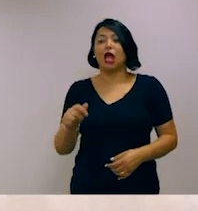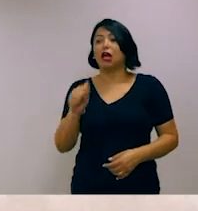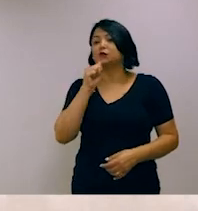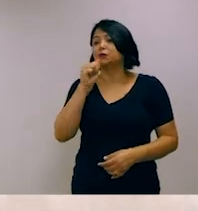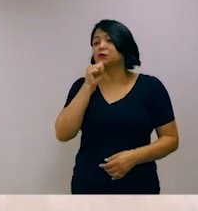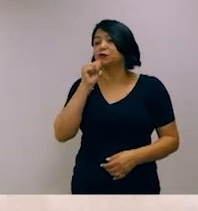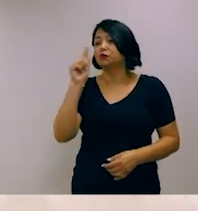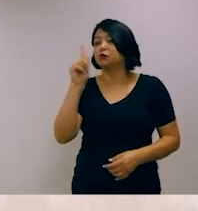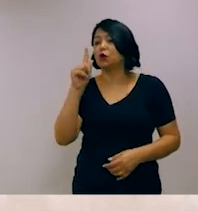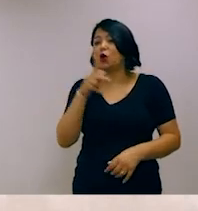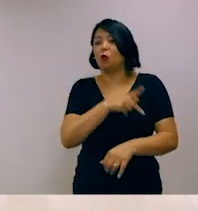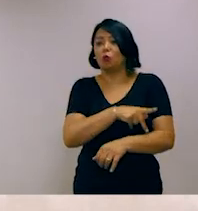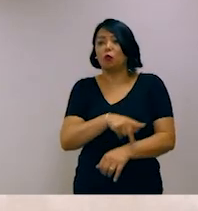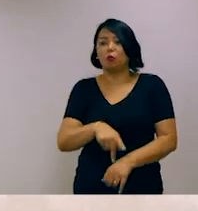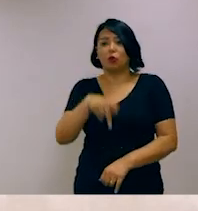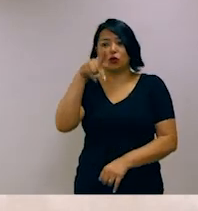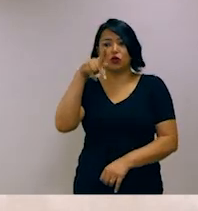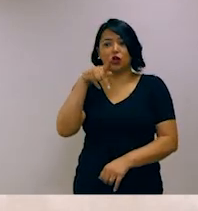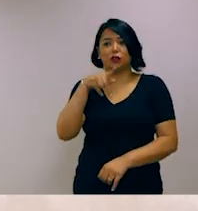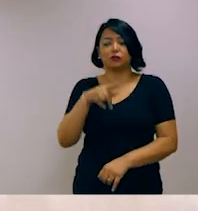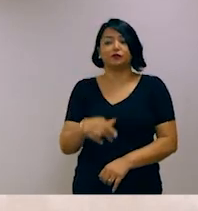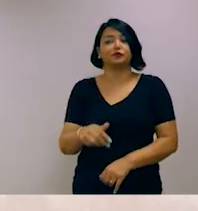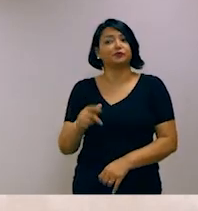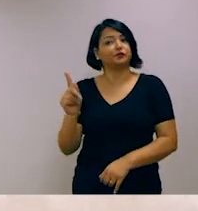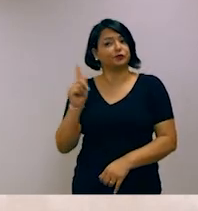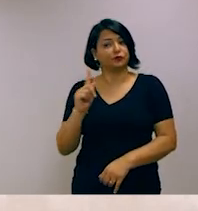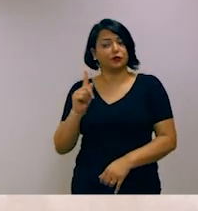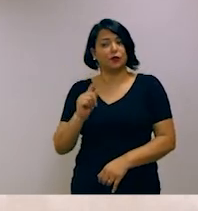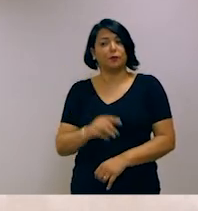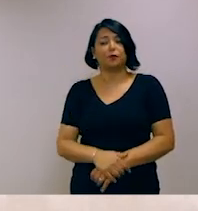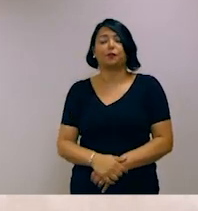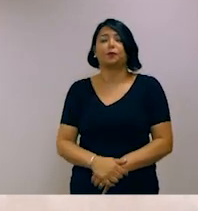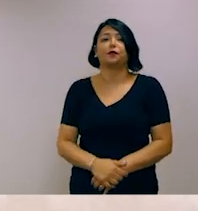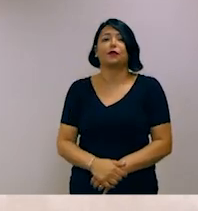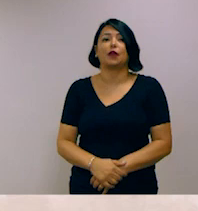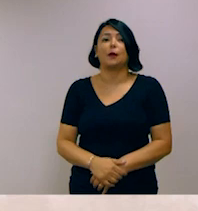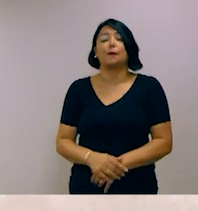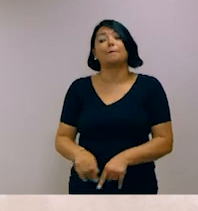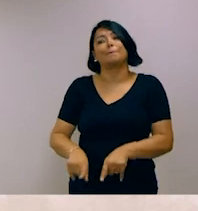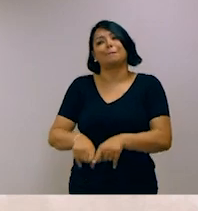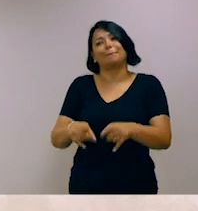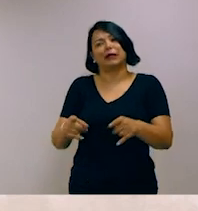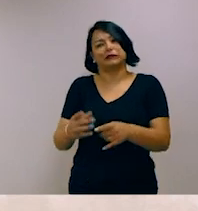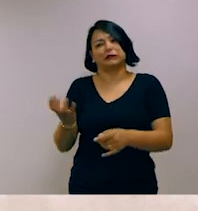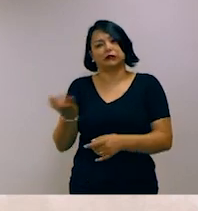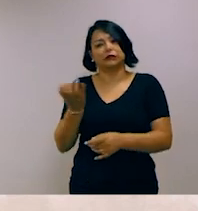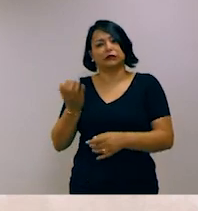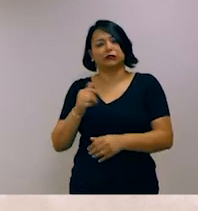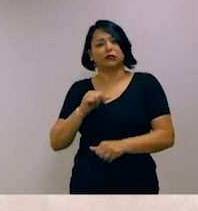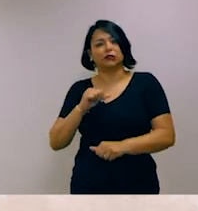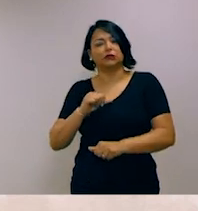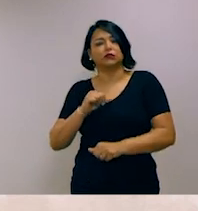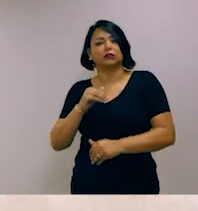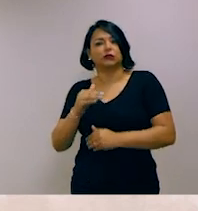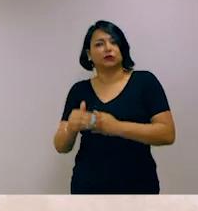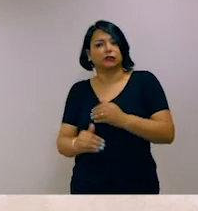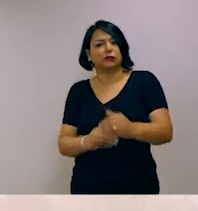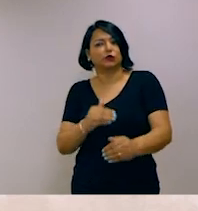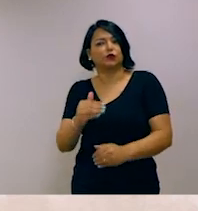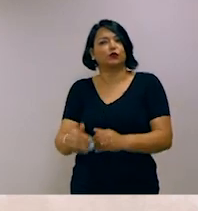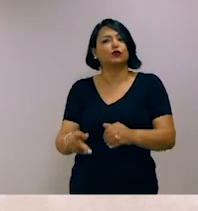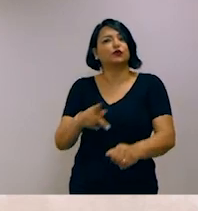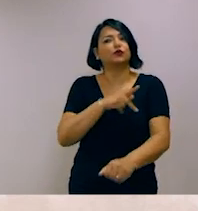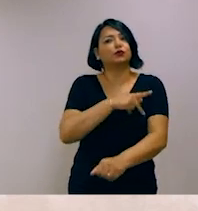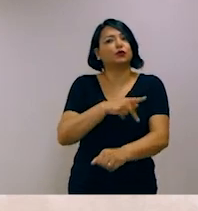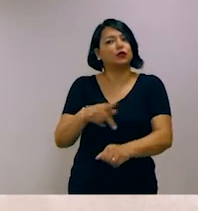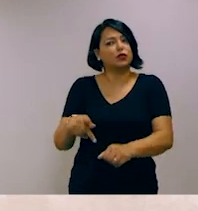So the POC is an idea. We are testing the concept so that we can design a project